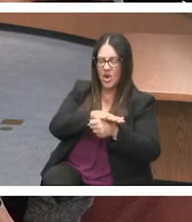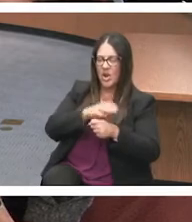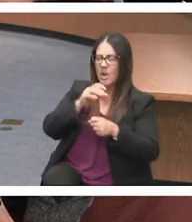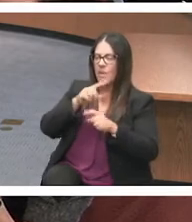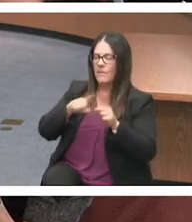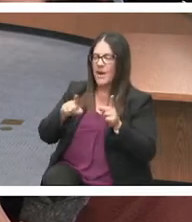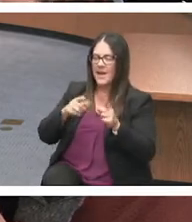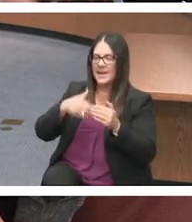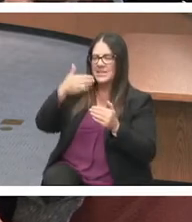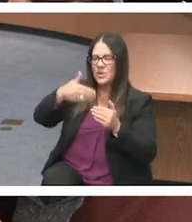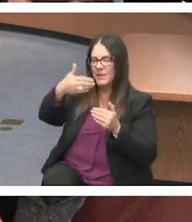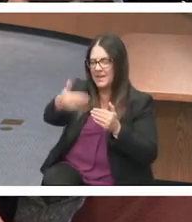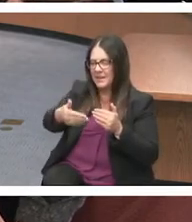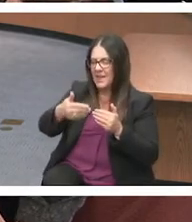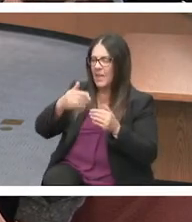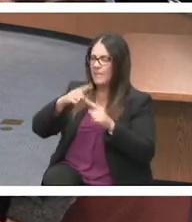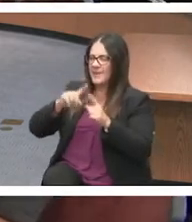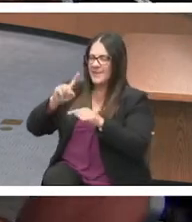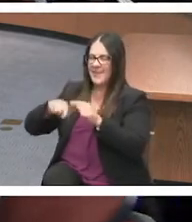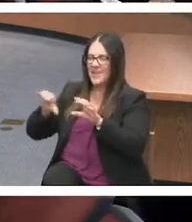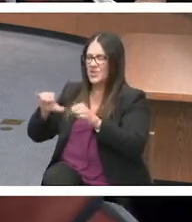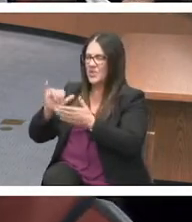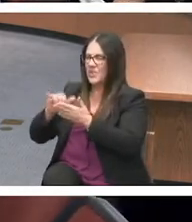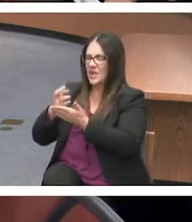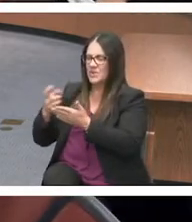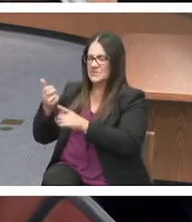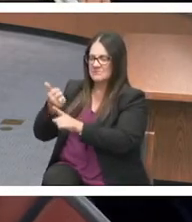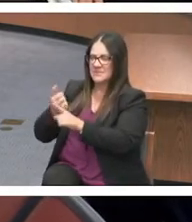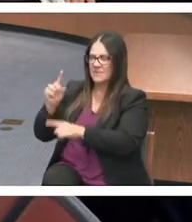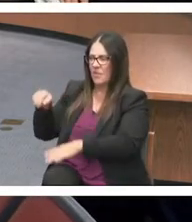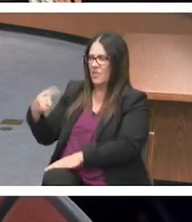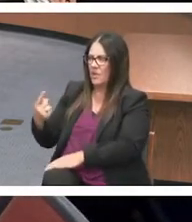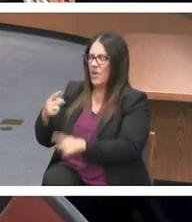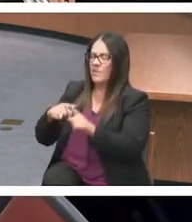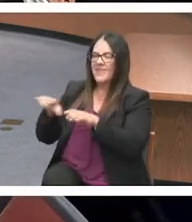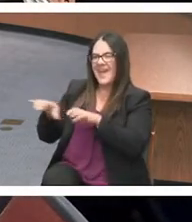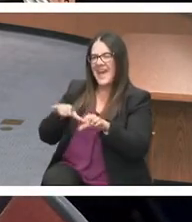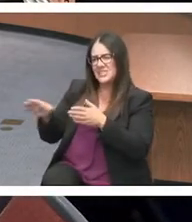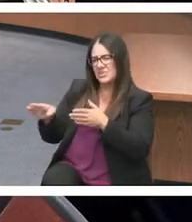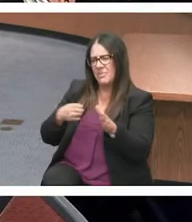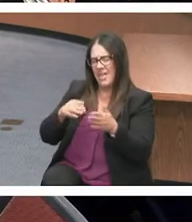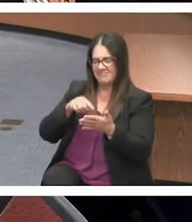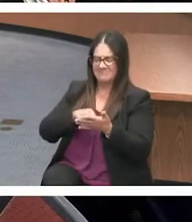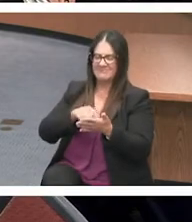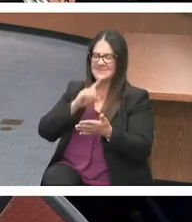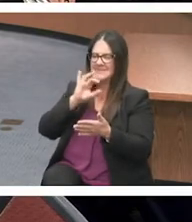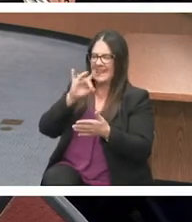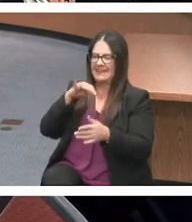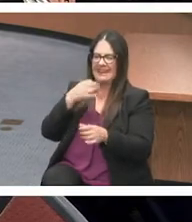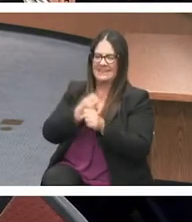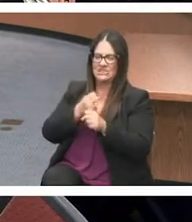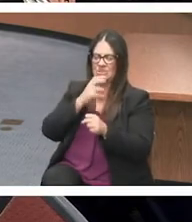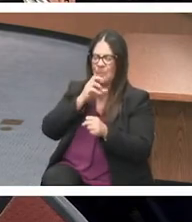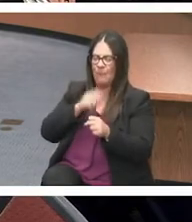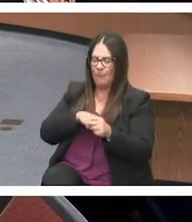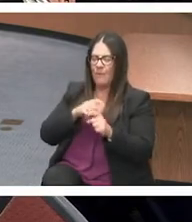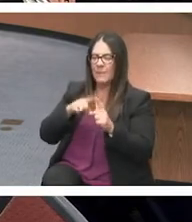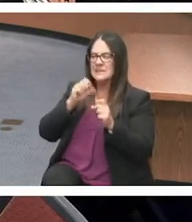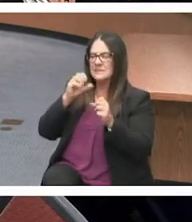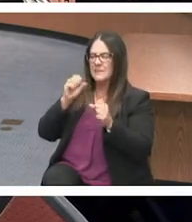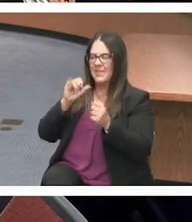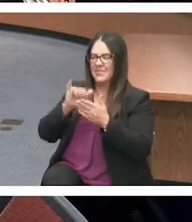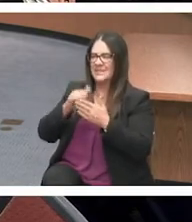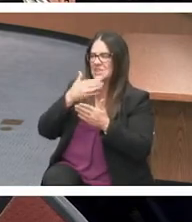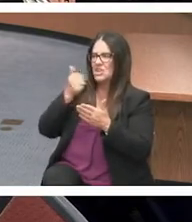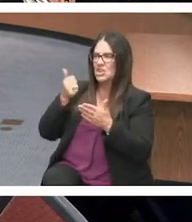do that alone. So the Bioenergy Action Plan, which is very old now, it's 8 or 9 years old, would be an amazing place, an avenue